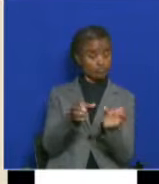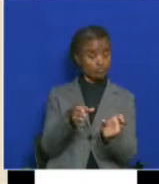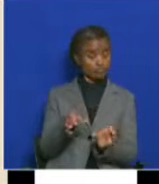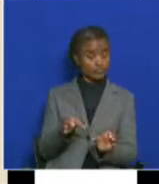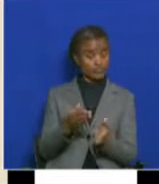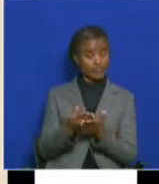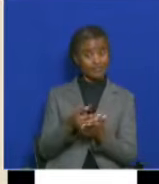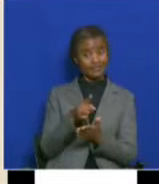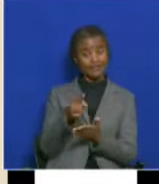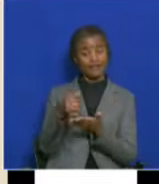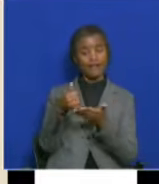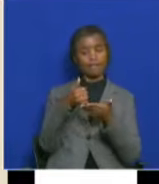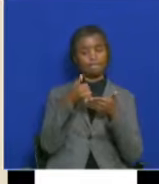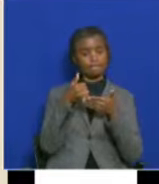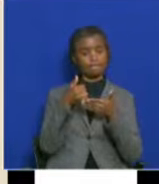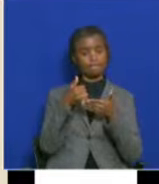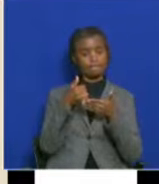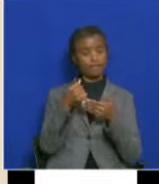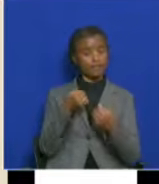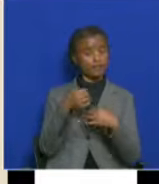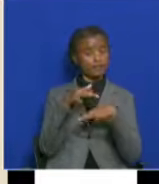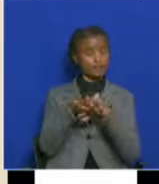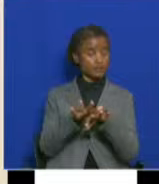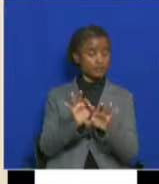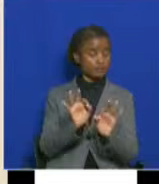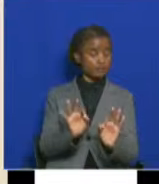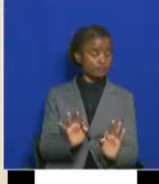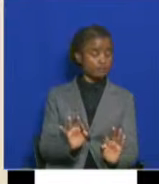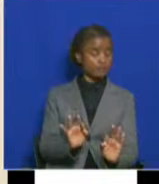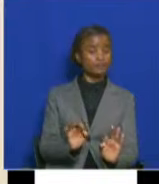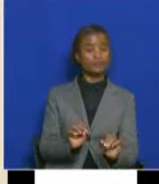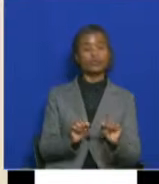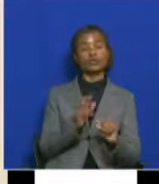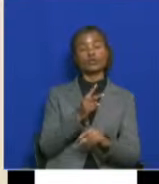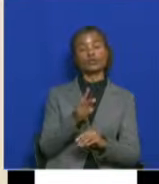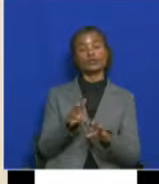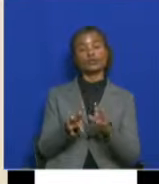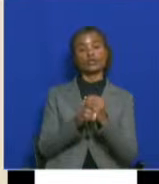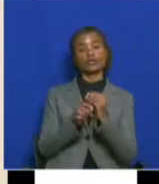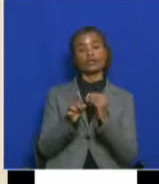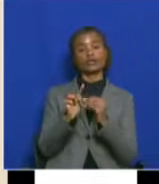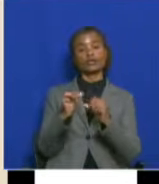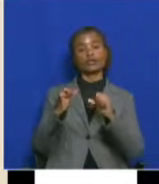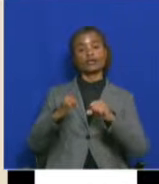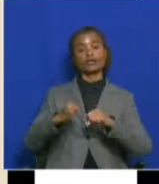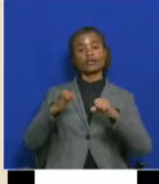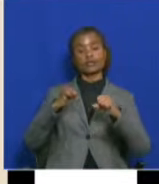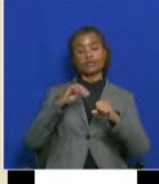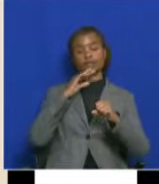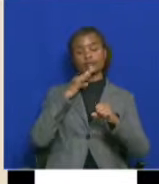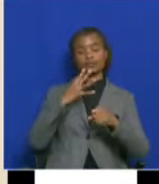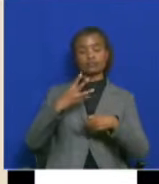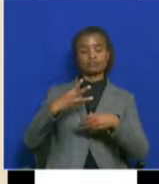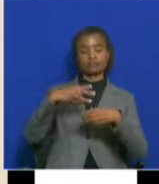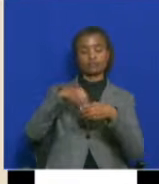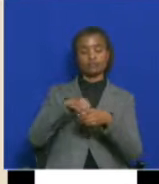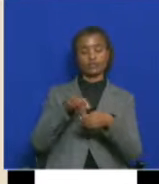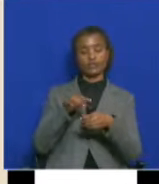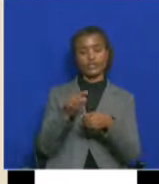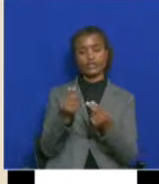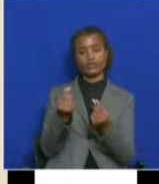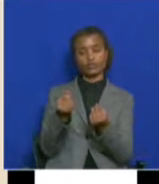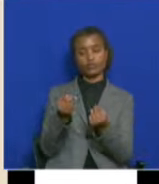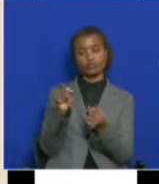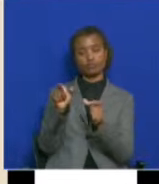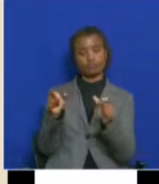And so these are, and then he goes on to say the agreement now makes provision for NewCo, etc. But what they're concerned